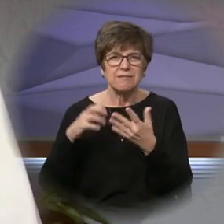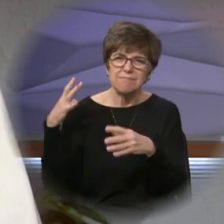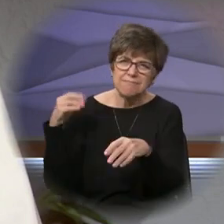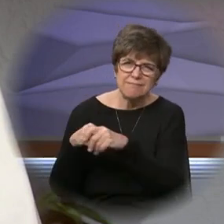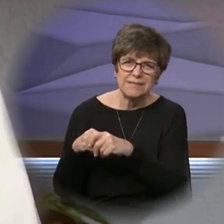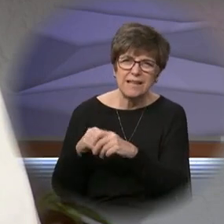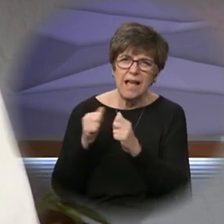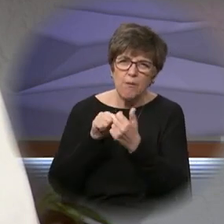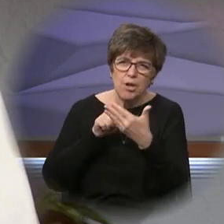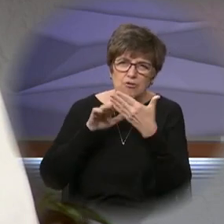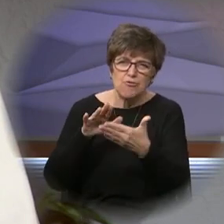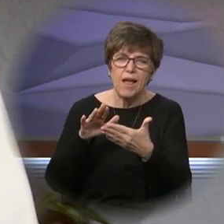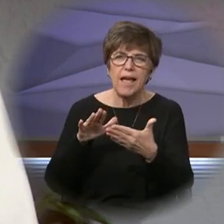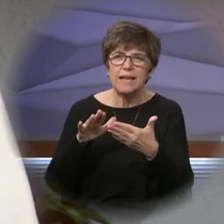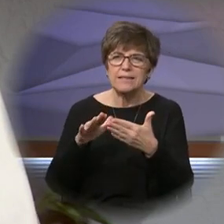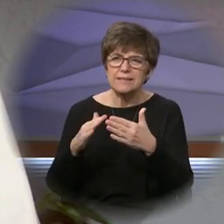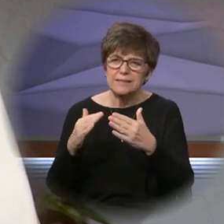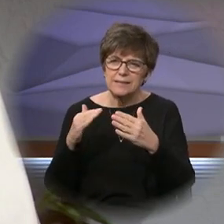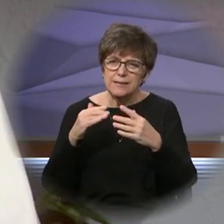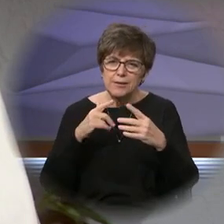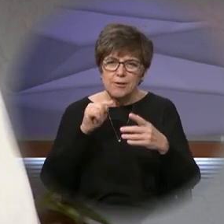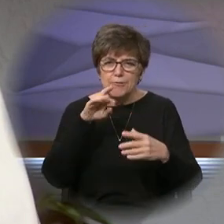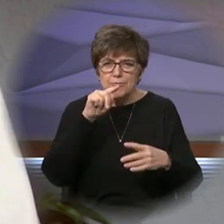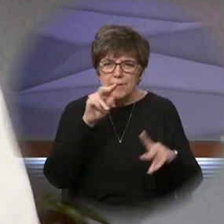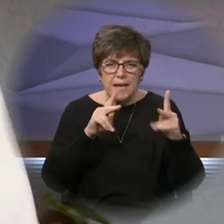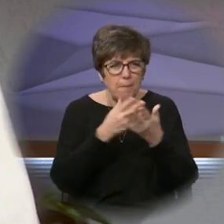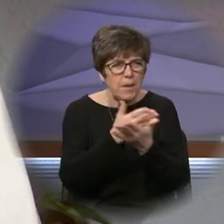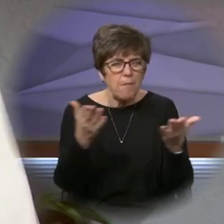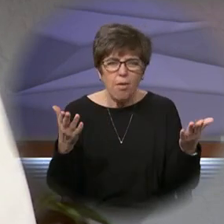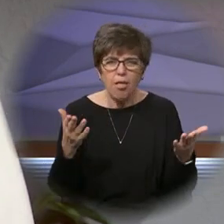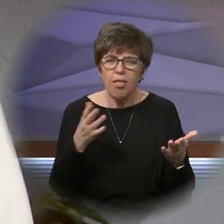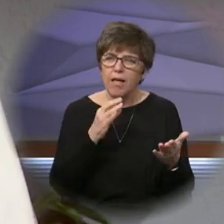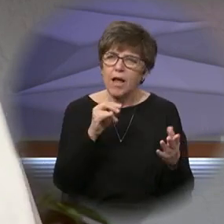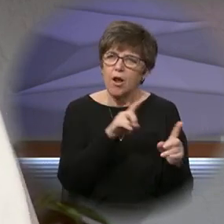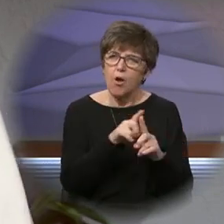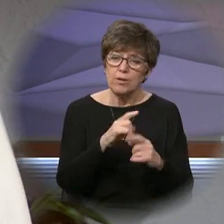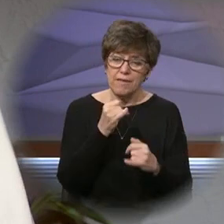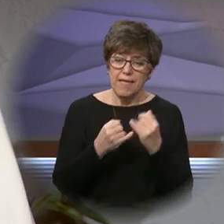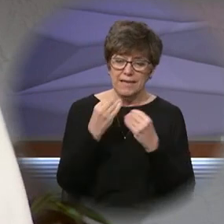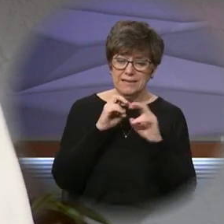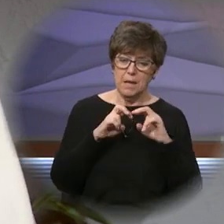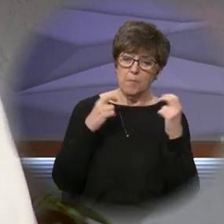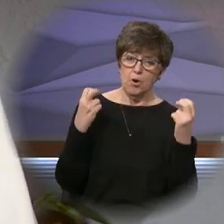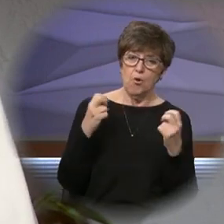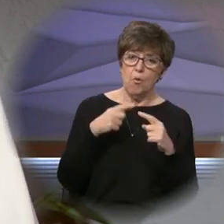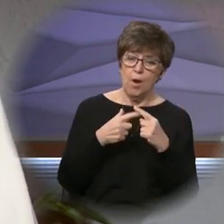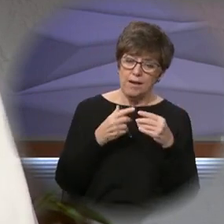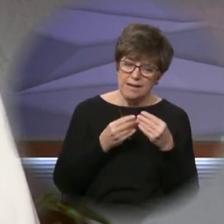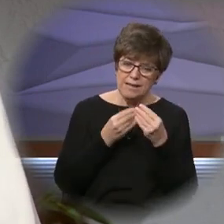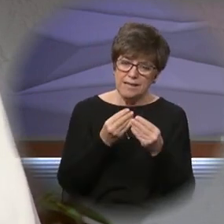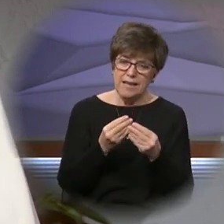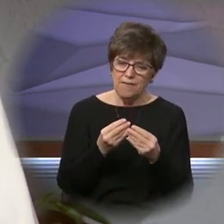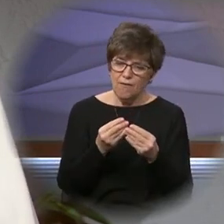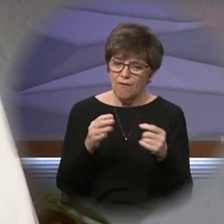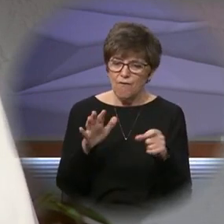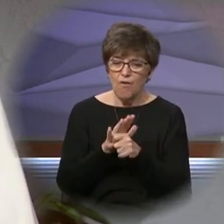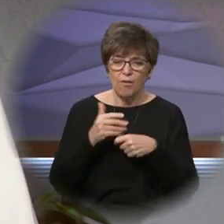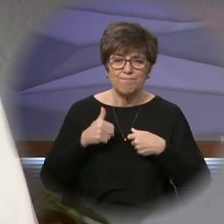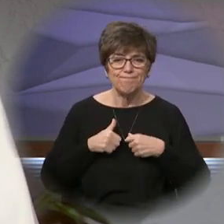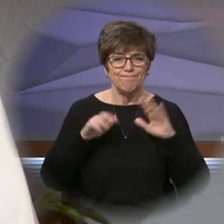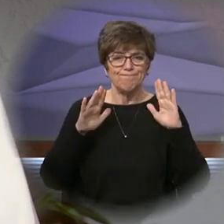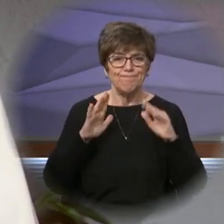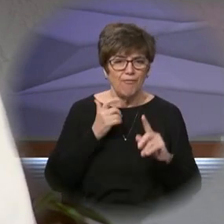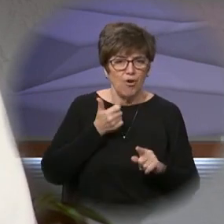he addressed and treated other people. And at that Last Supper, then, to give the total gift of